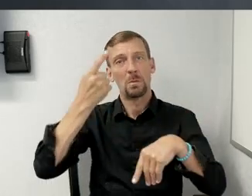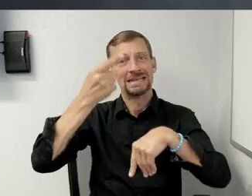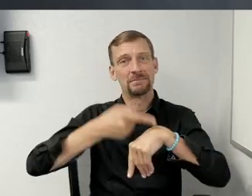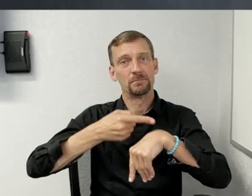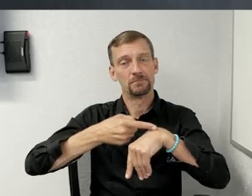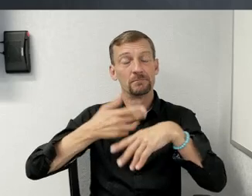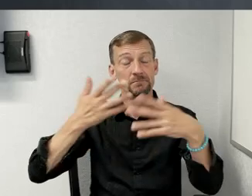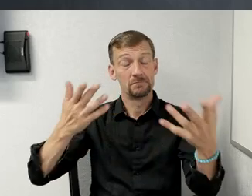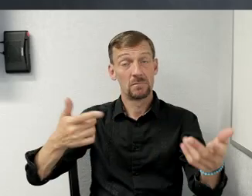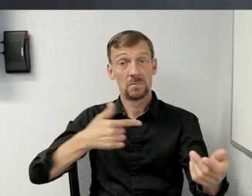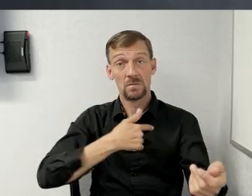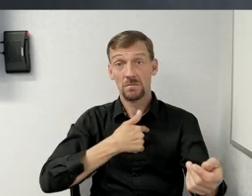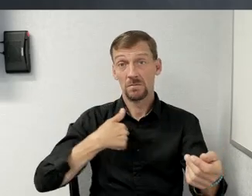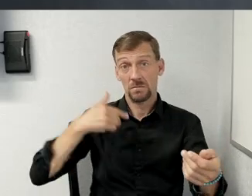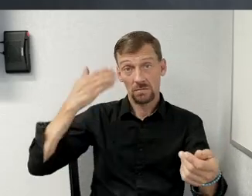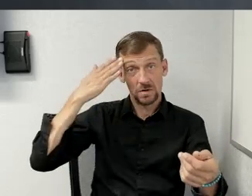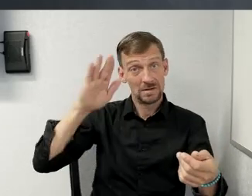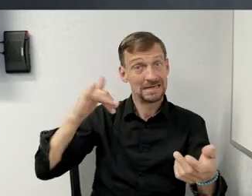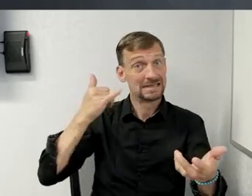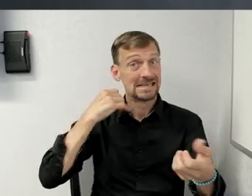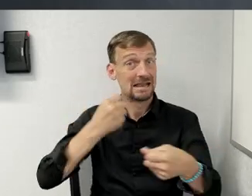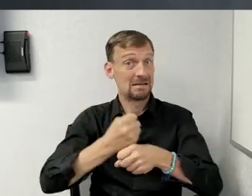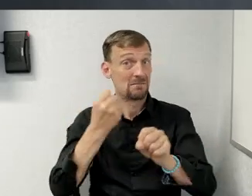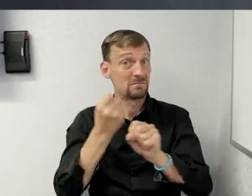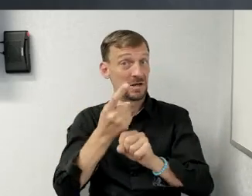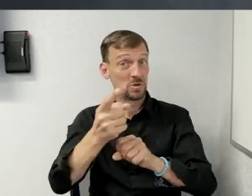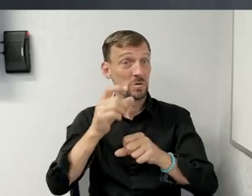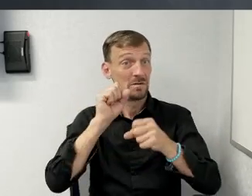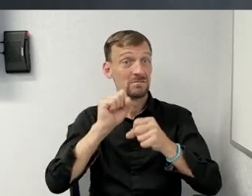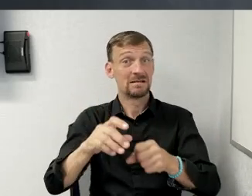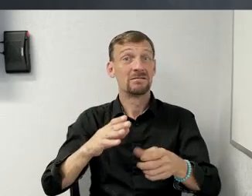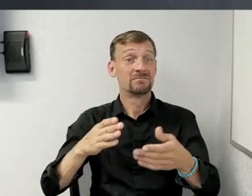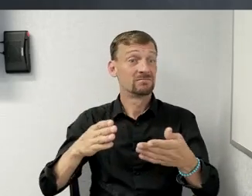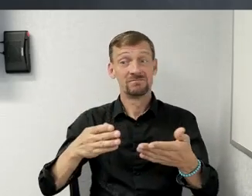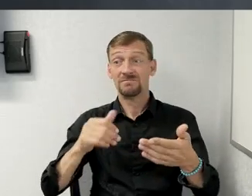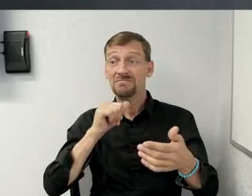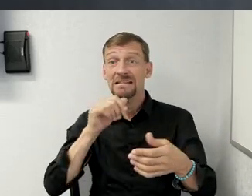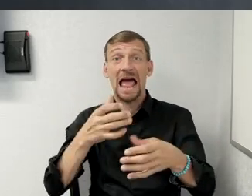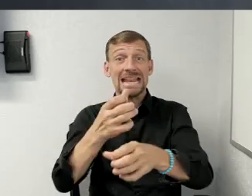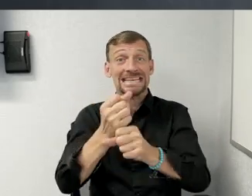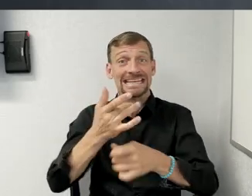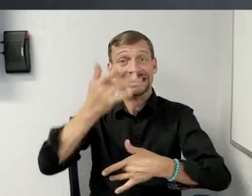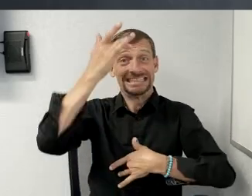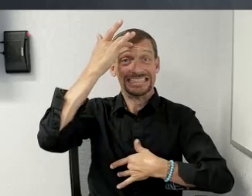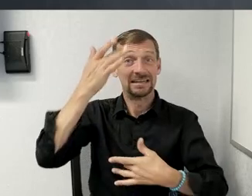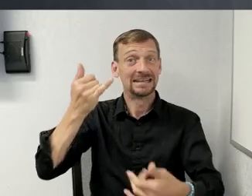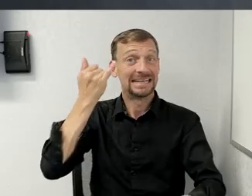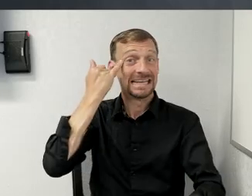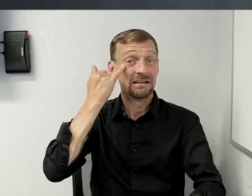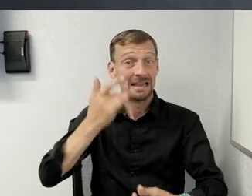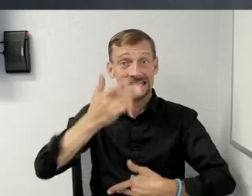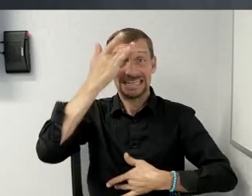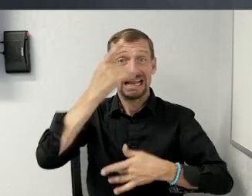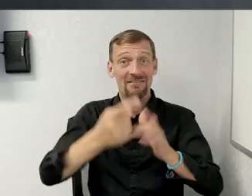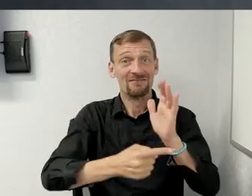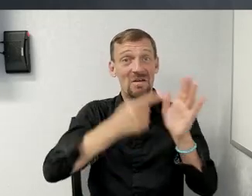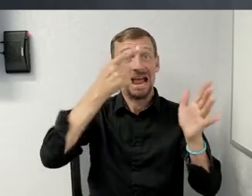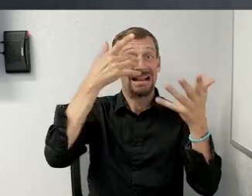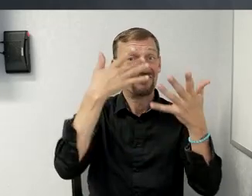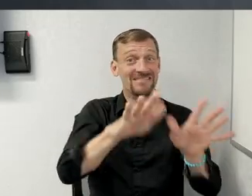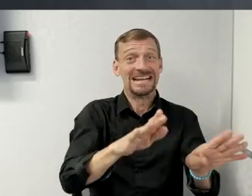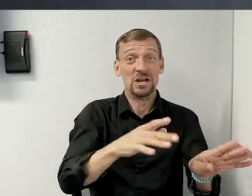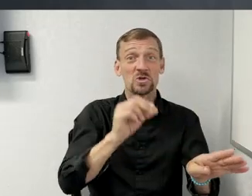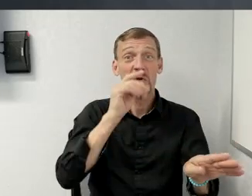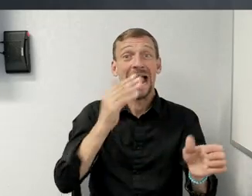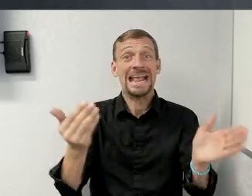don't know is, does that give you any immunity whatsoever? Can I get it again? Or does it